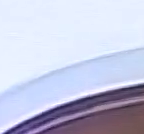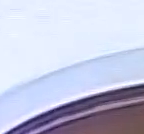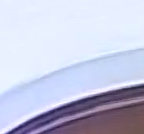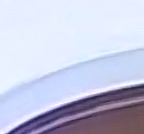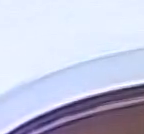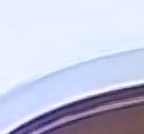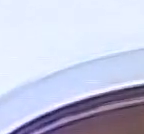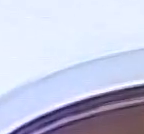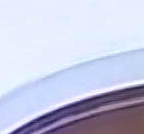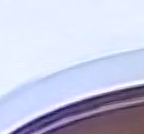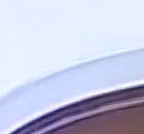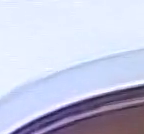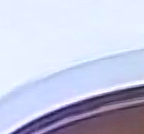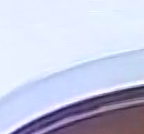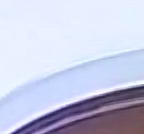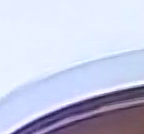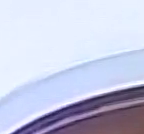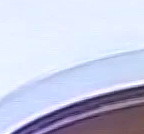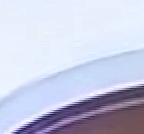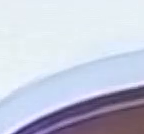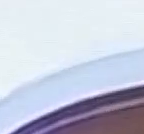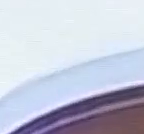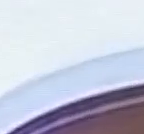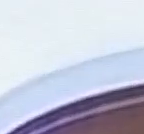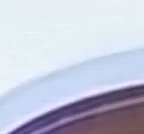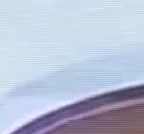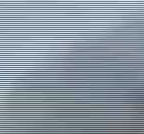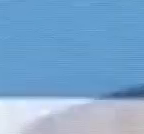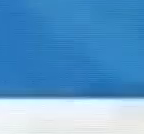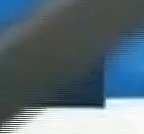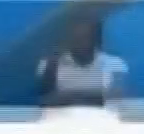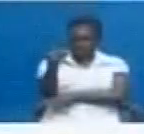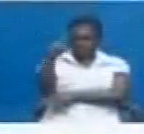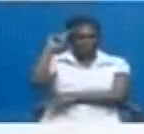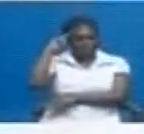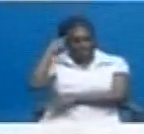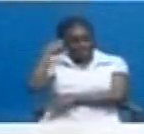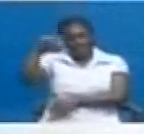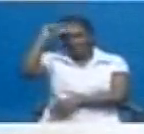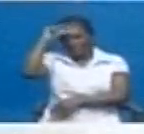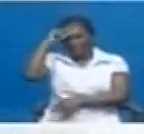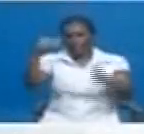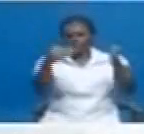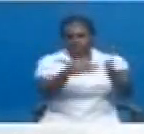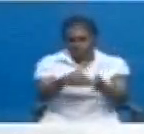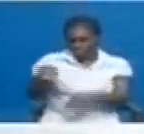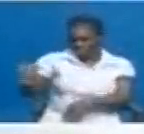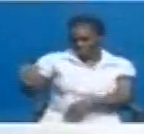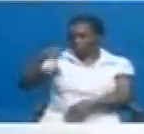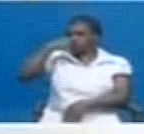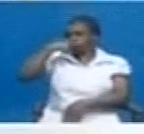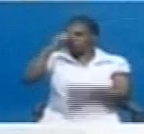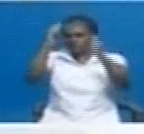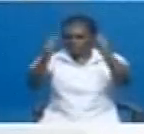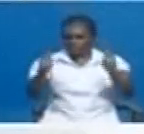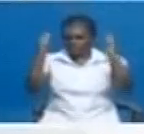The debate on the polio vaccination is the basis of our big question tonight, and we're asking you tonight if you think the government should stop the polio vaccination